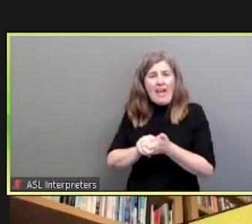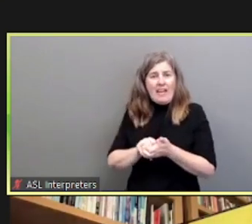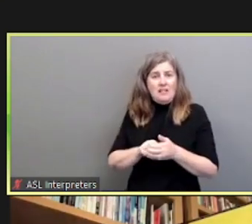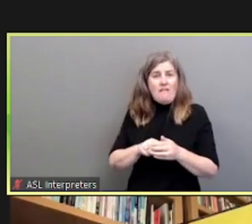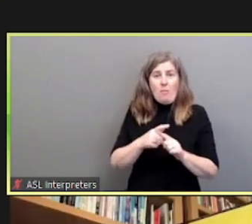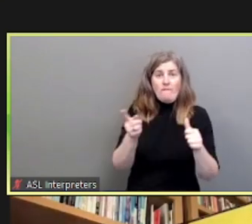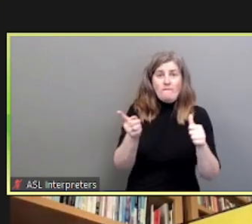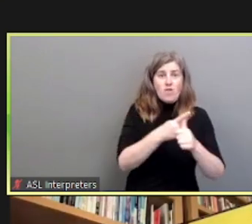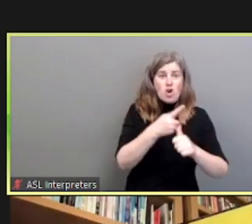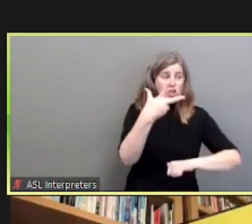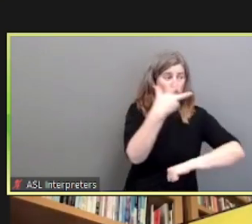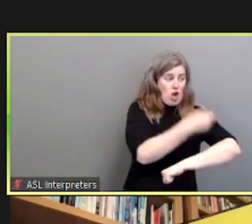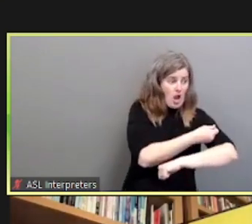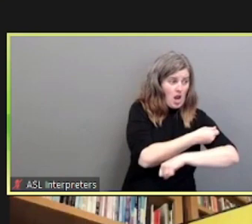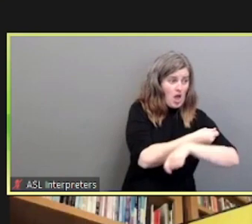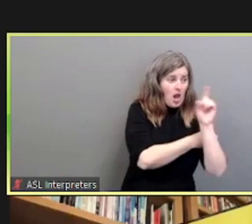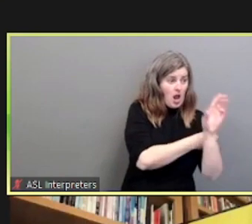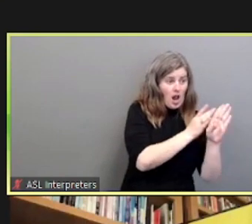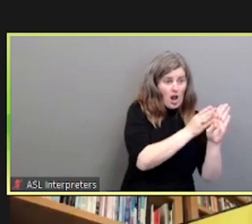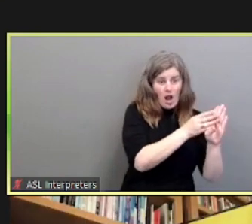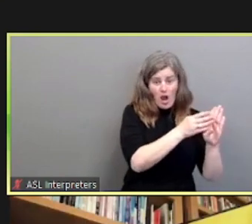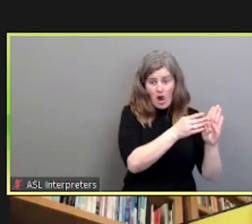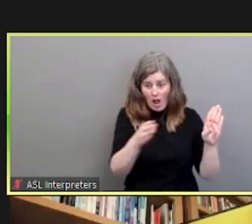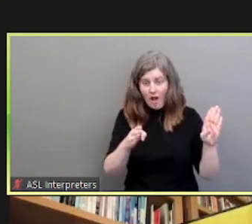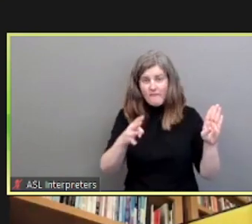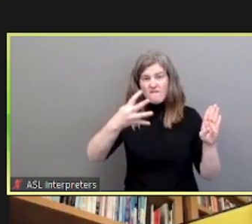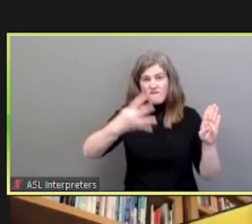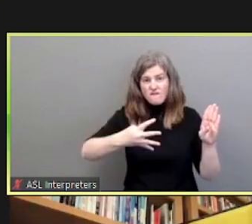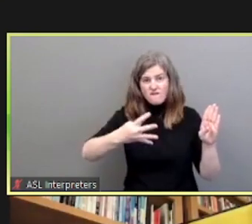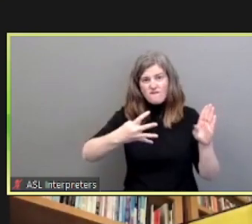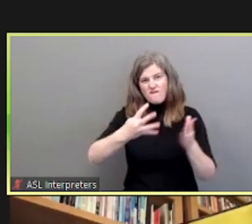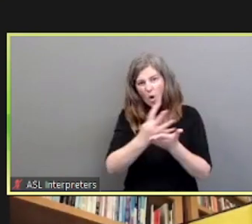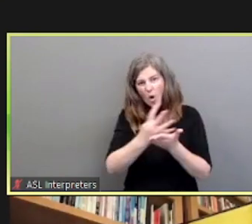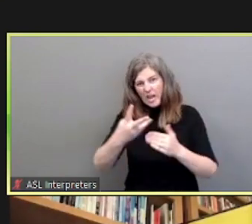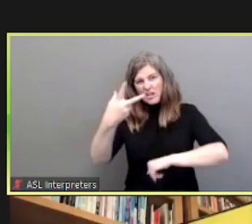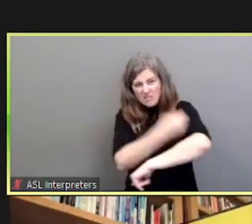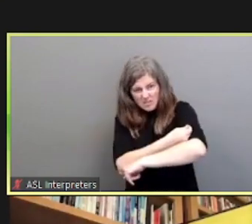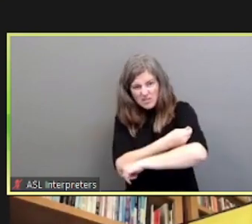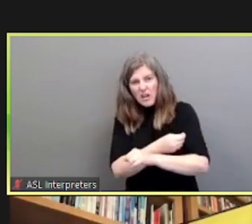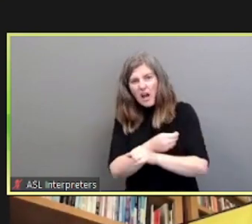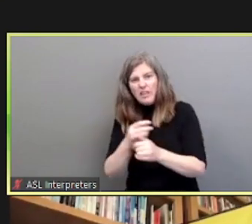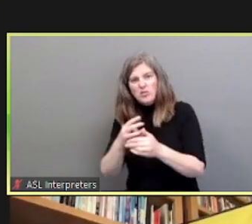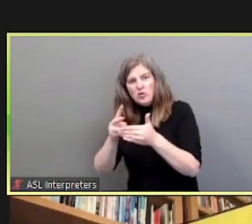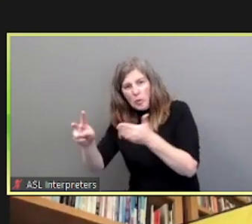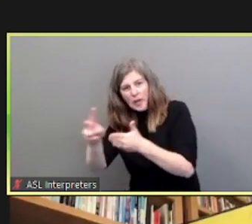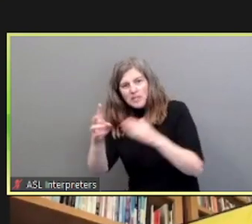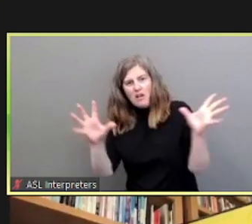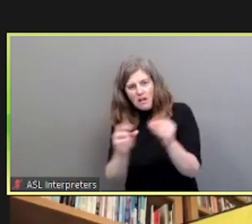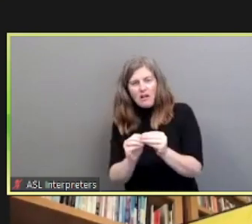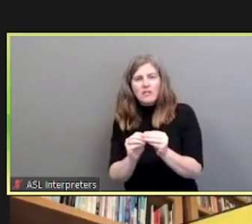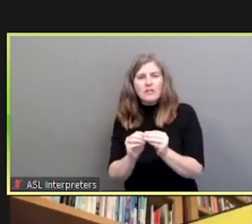first shot to where you're immune with the Moderna, or 5 weeks with a